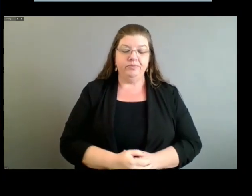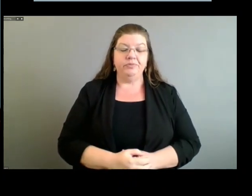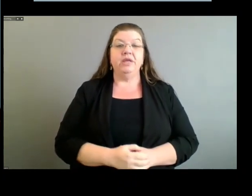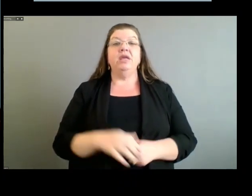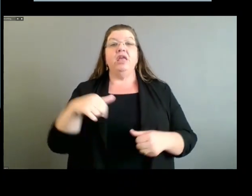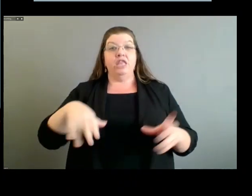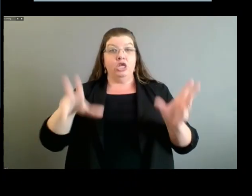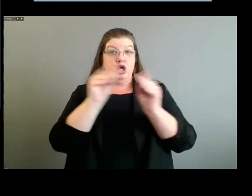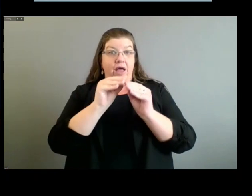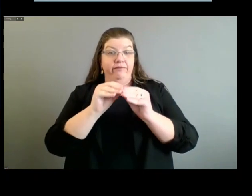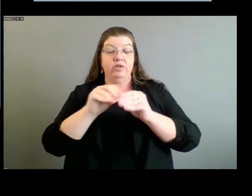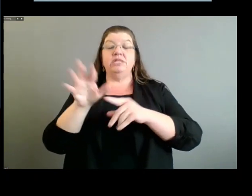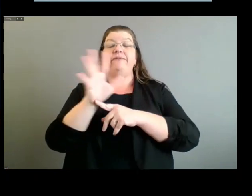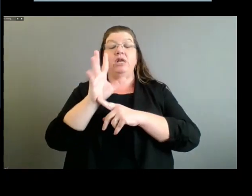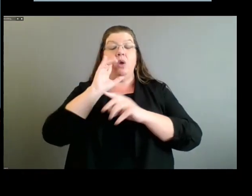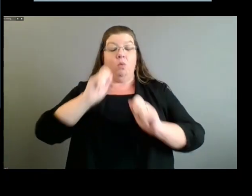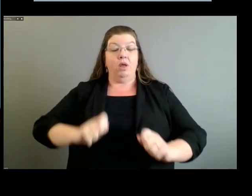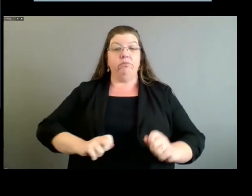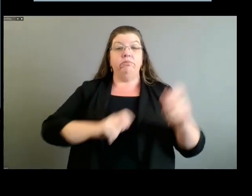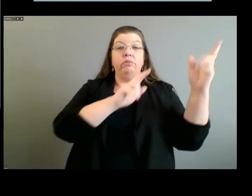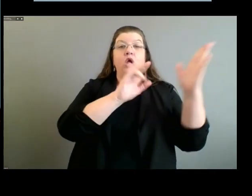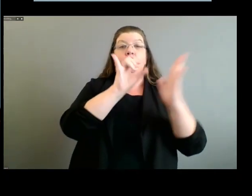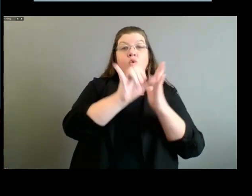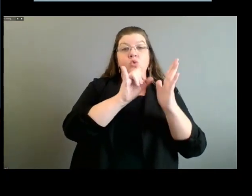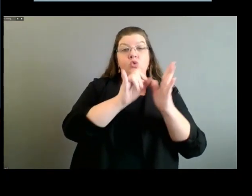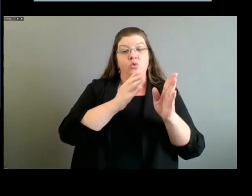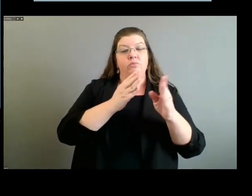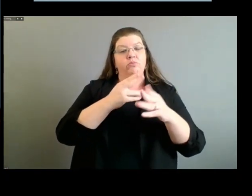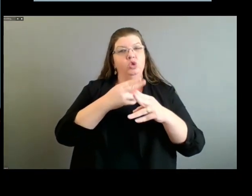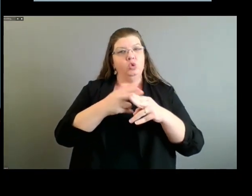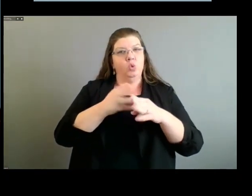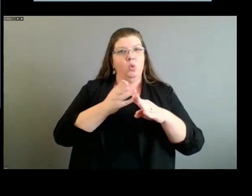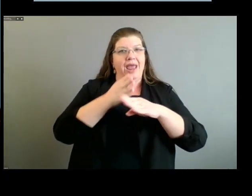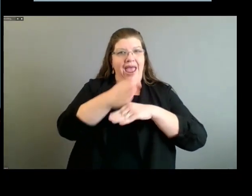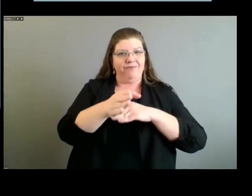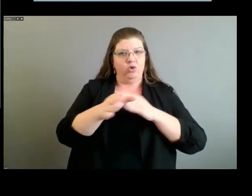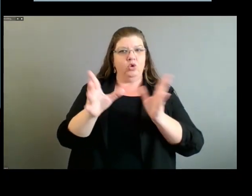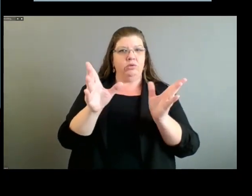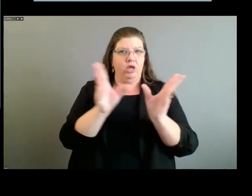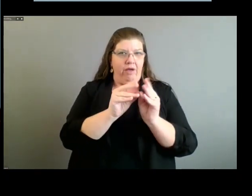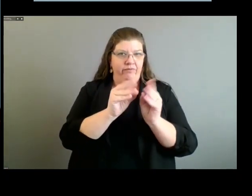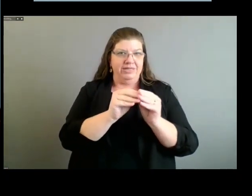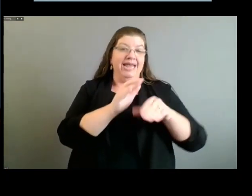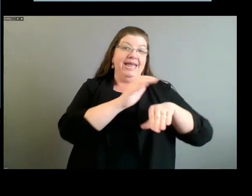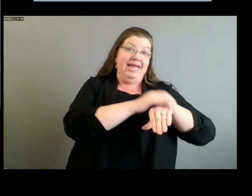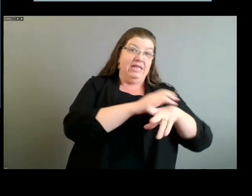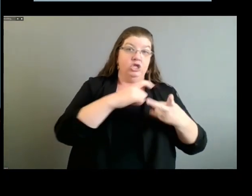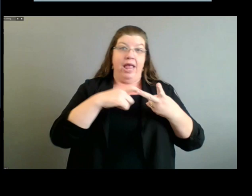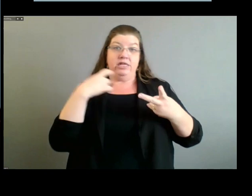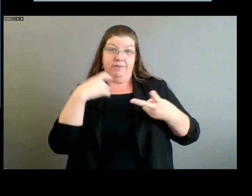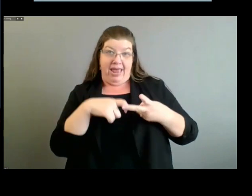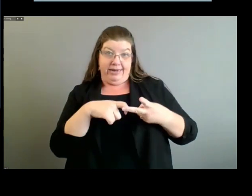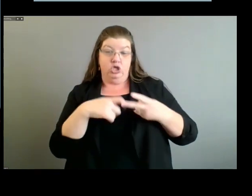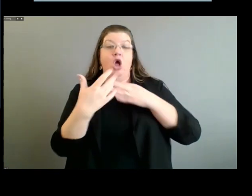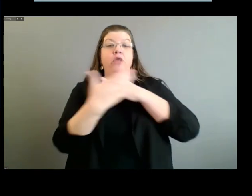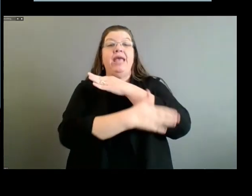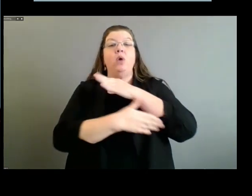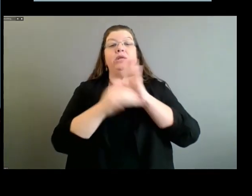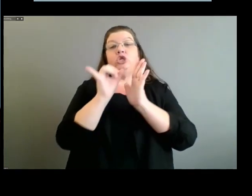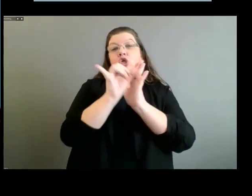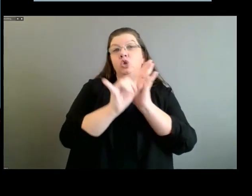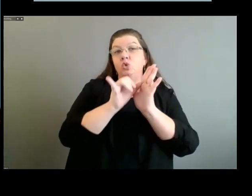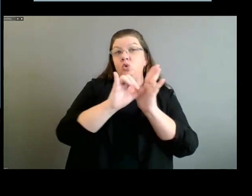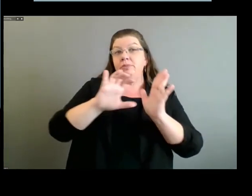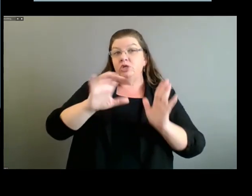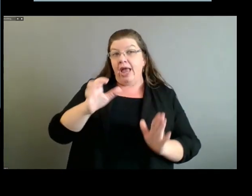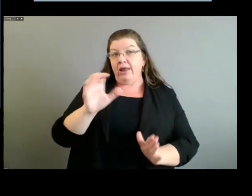press conference will be available shortly after the conclusion of the press conference in English and Spanish on the county's YouTube